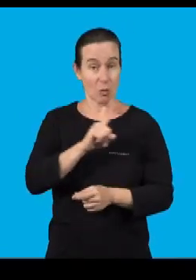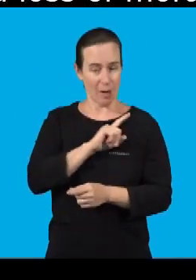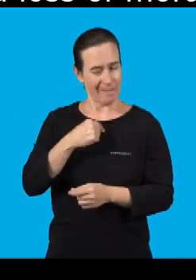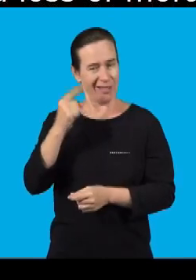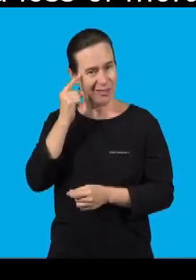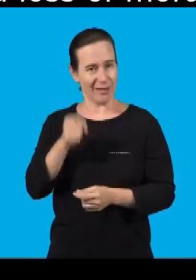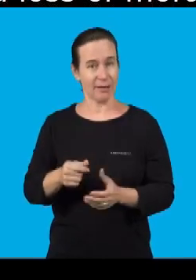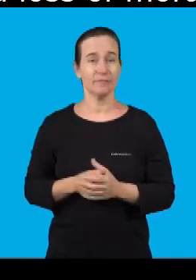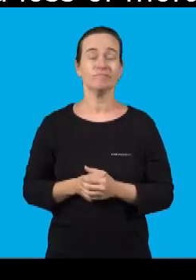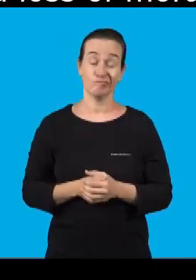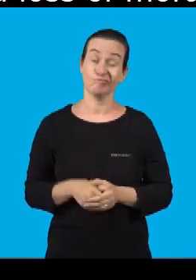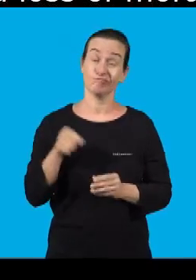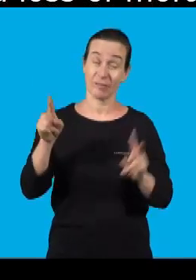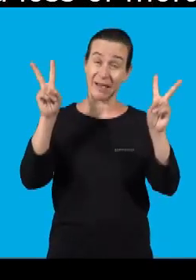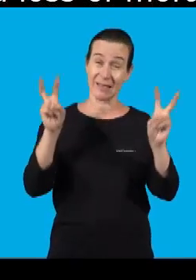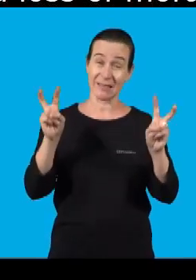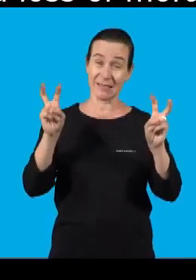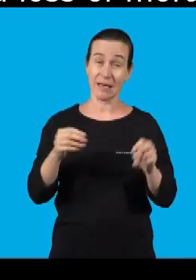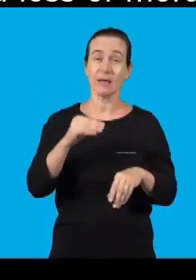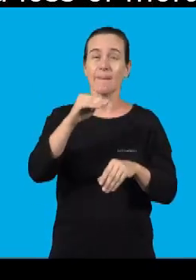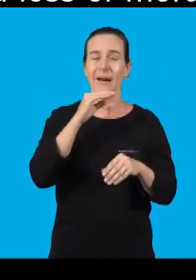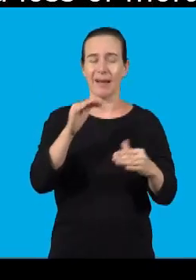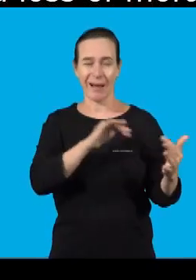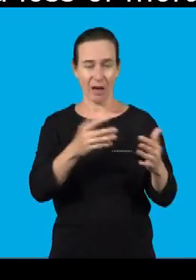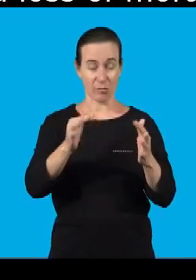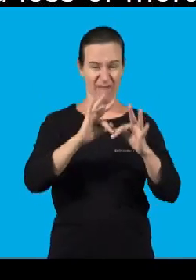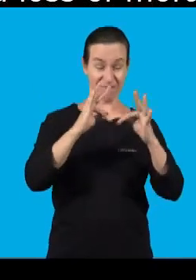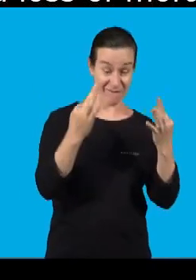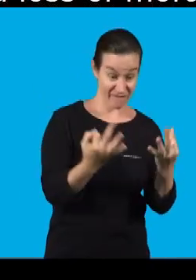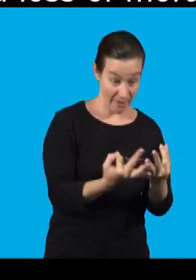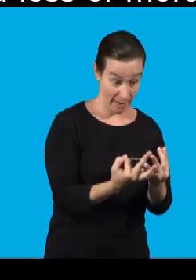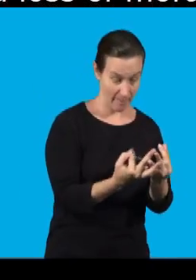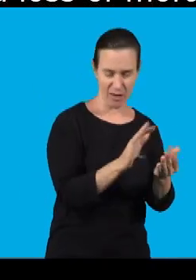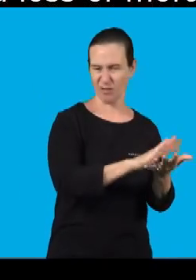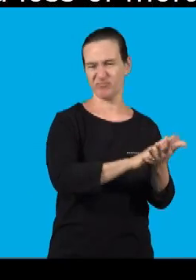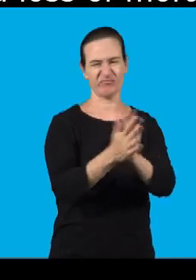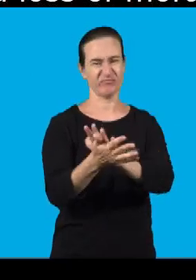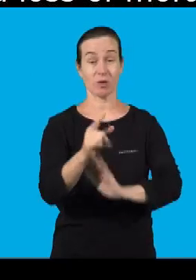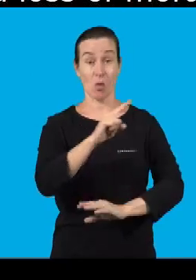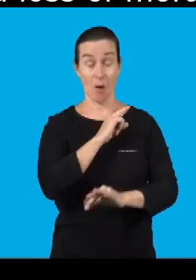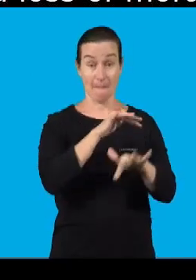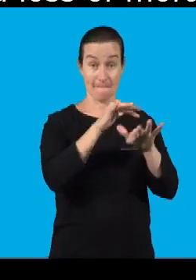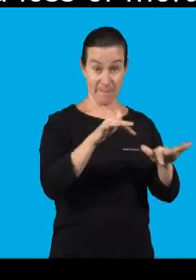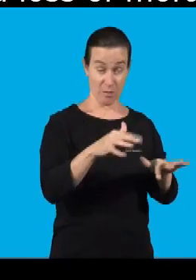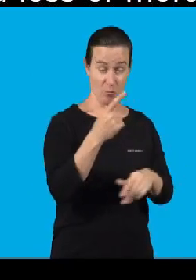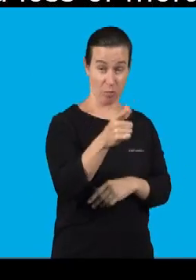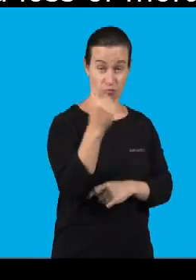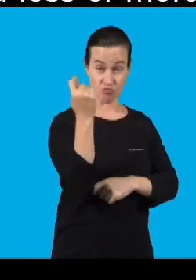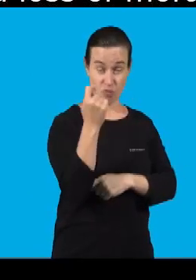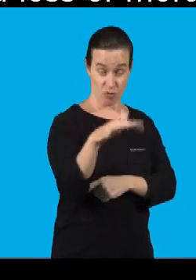see. The title of this novel can refer to how the family unit is destroyed when people from the